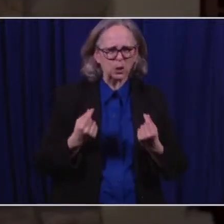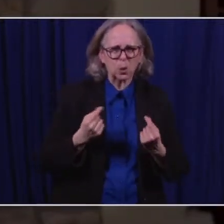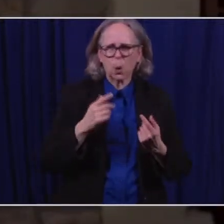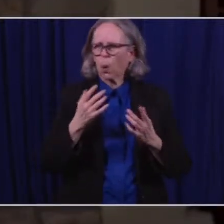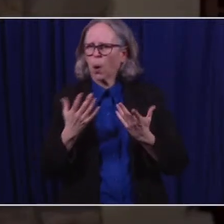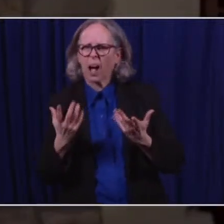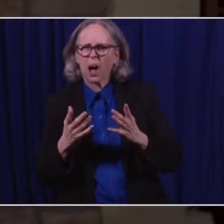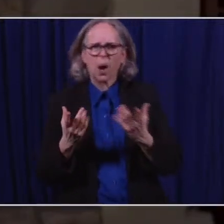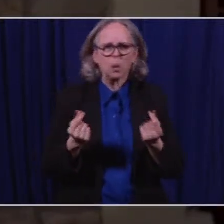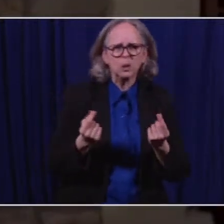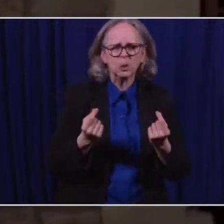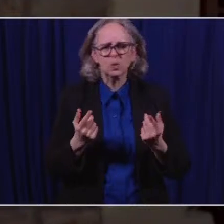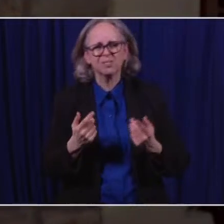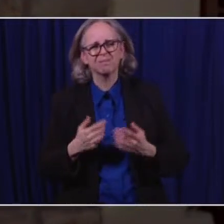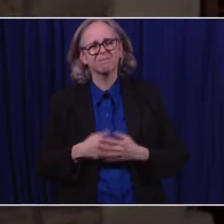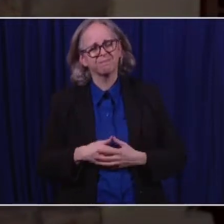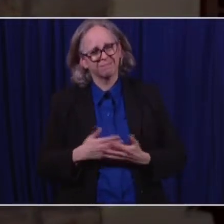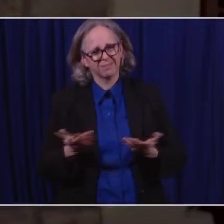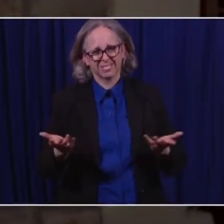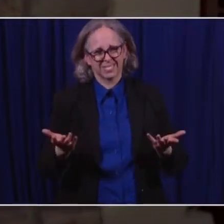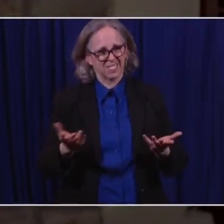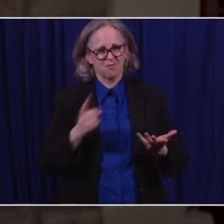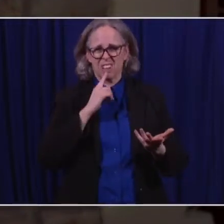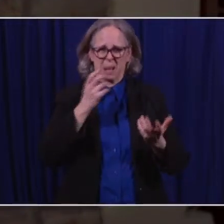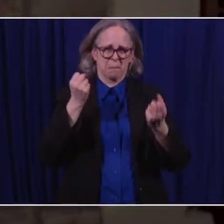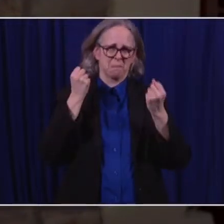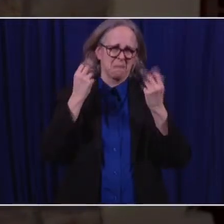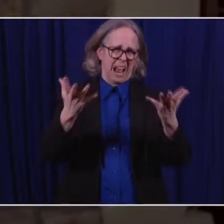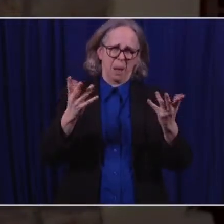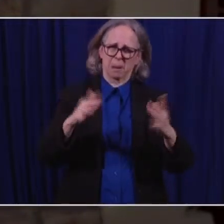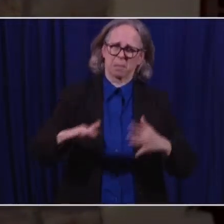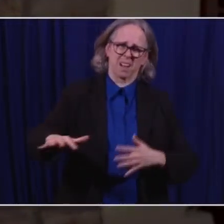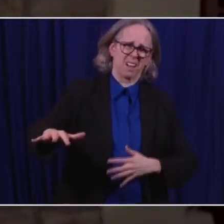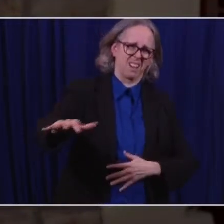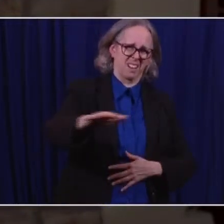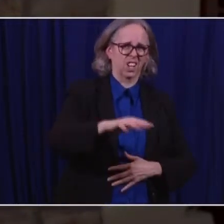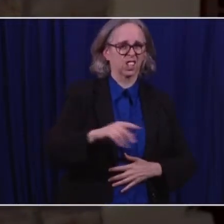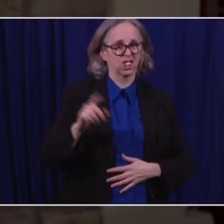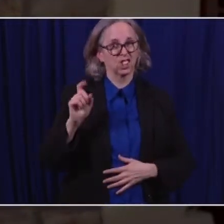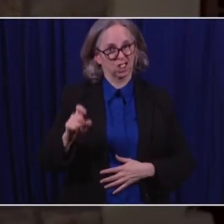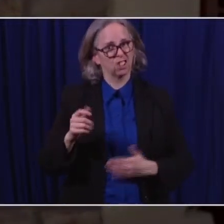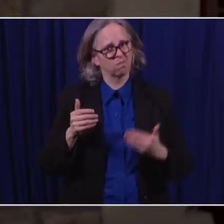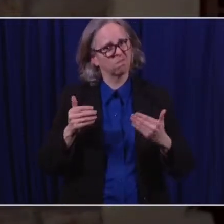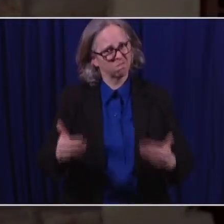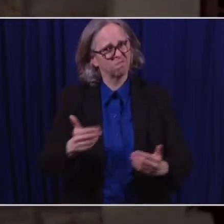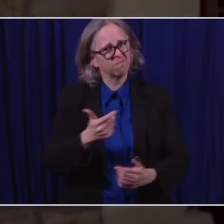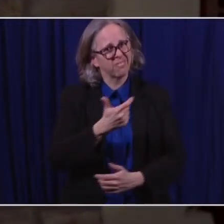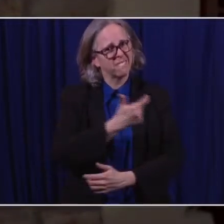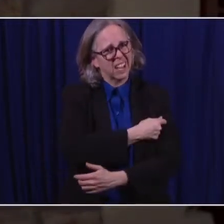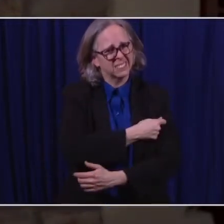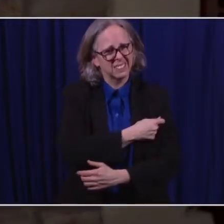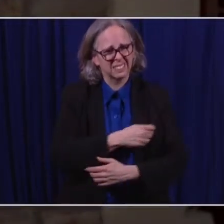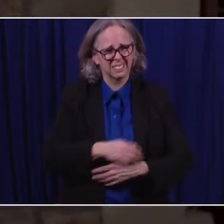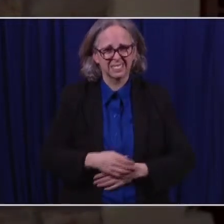There are a lot of people that should be vaccinated in the state that can't get it today because there isn't enough vaccine.